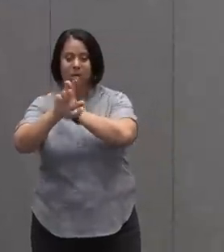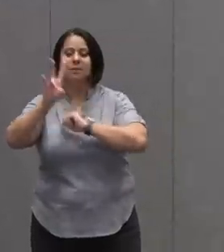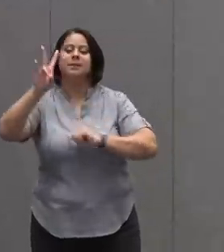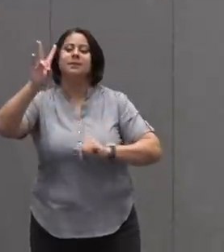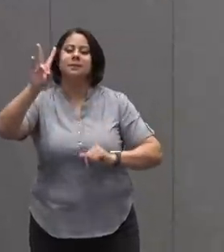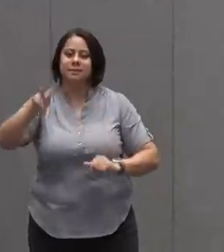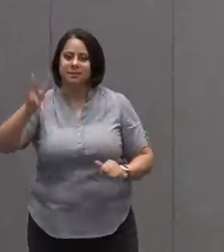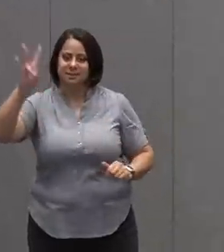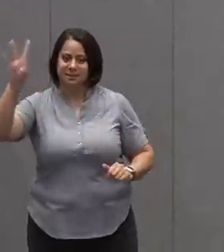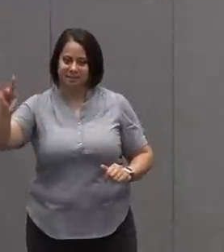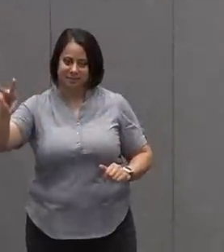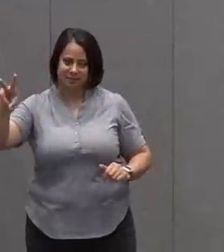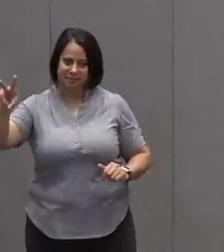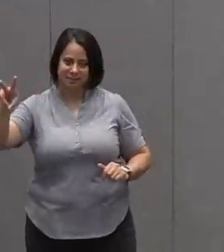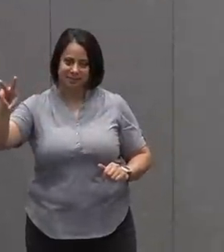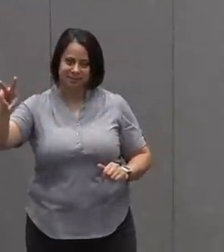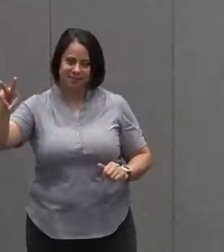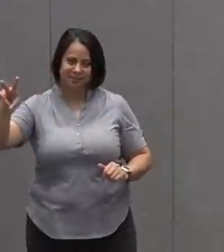77.